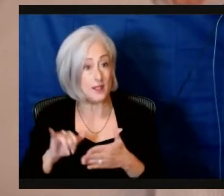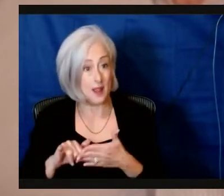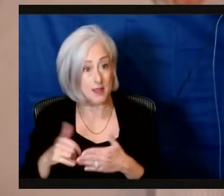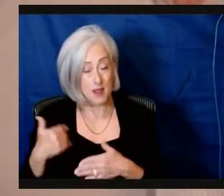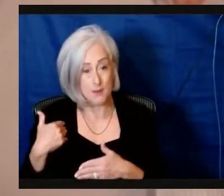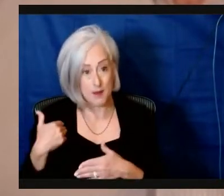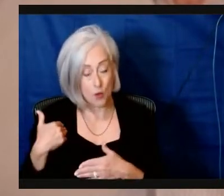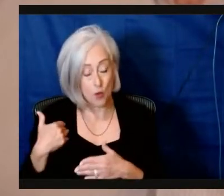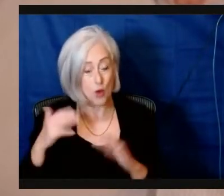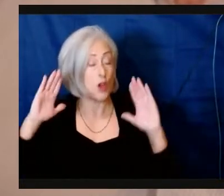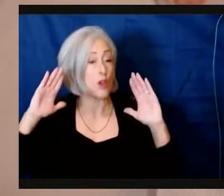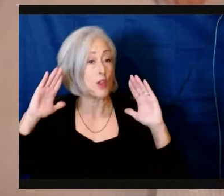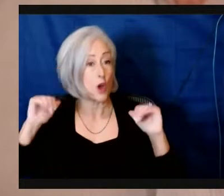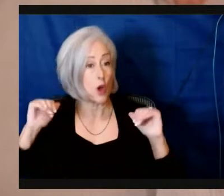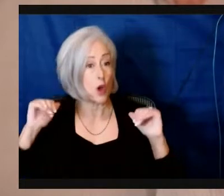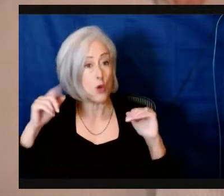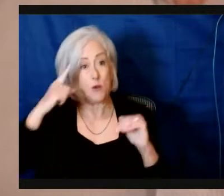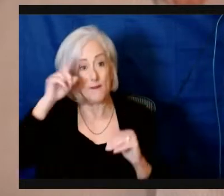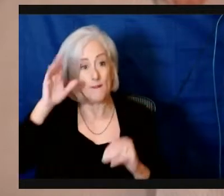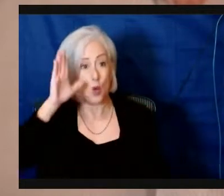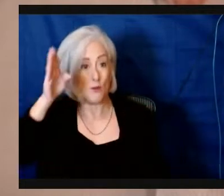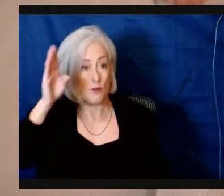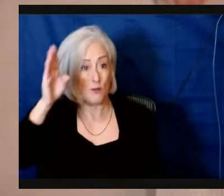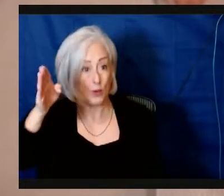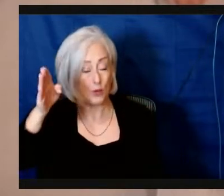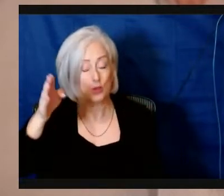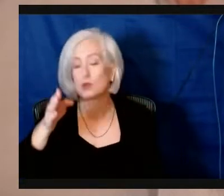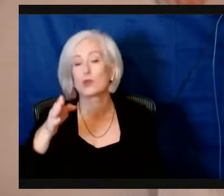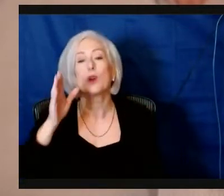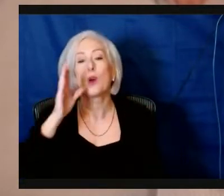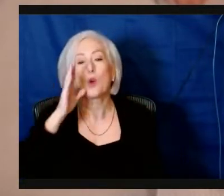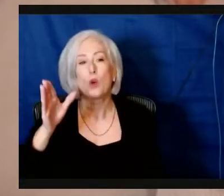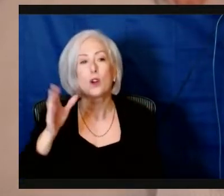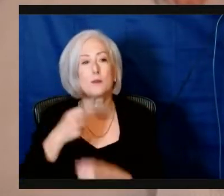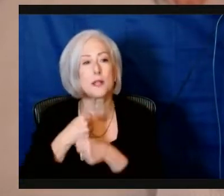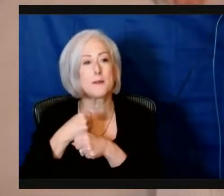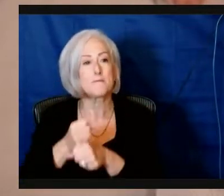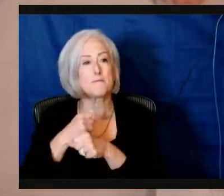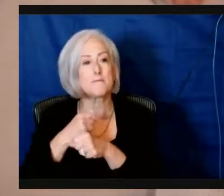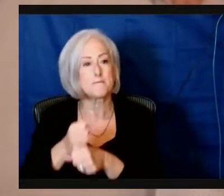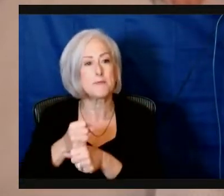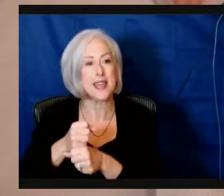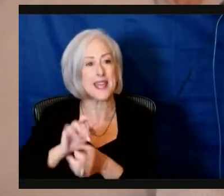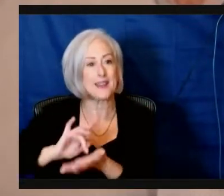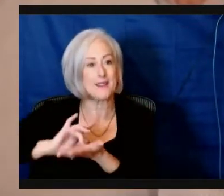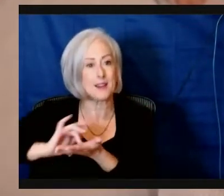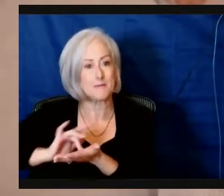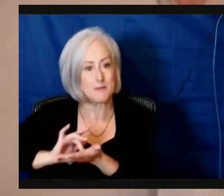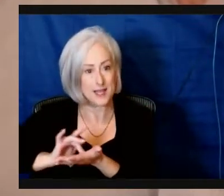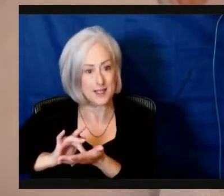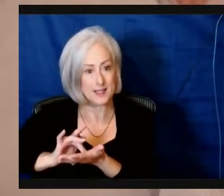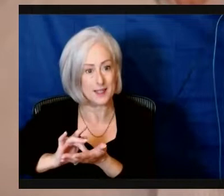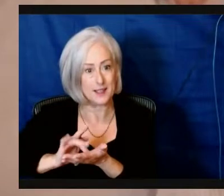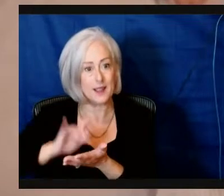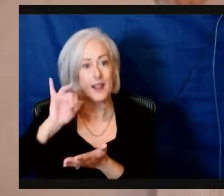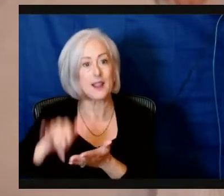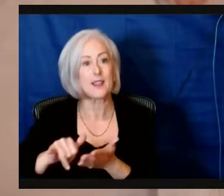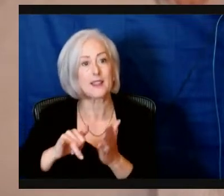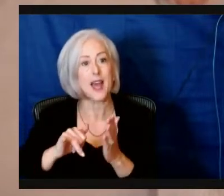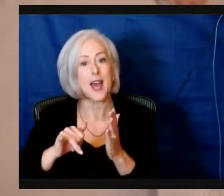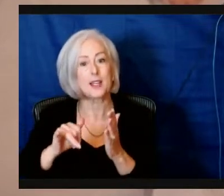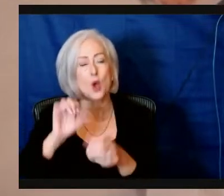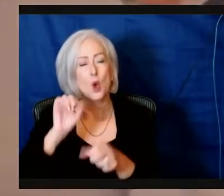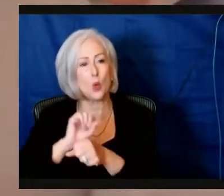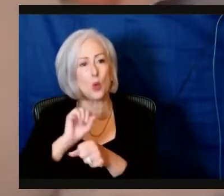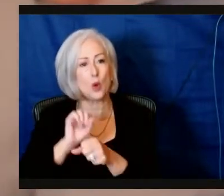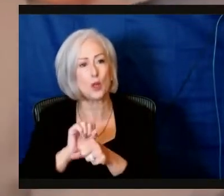the future, the long-term goal, is to generate a drug that mimics the silencing of beta-arrestin. And the idea would be